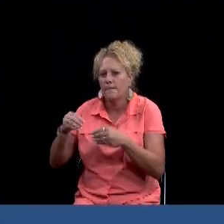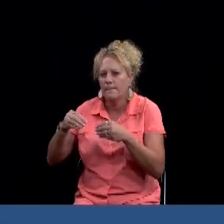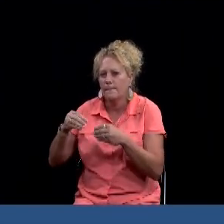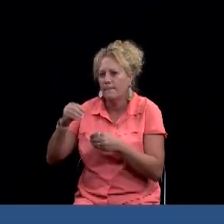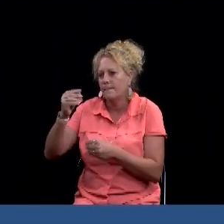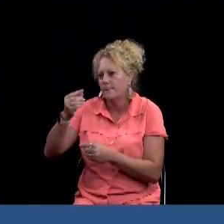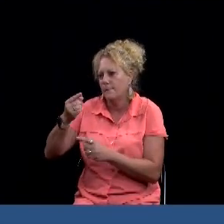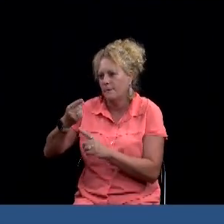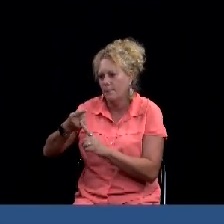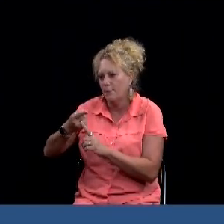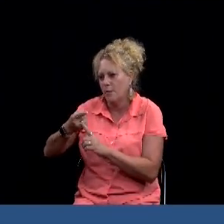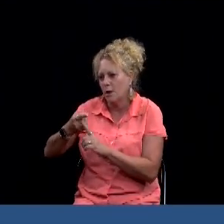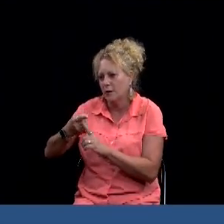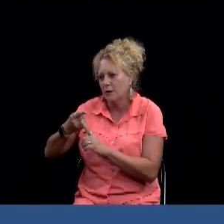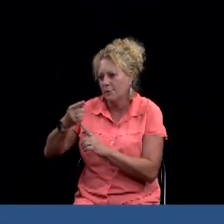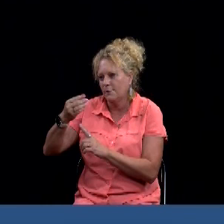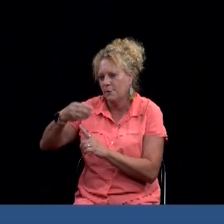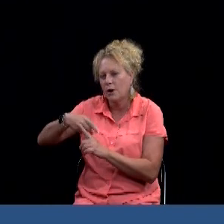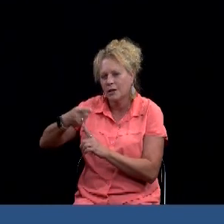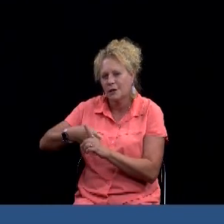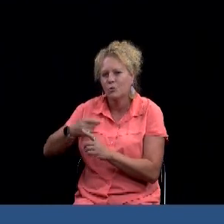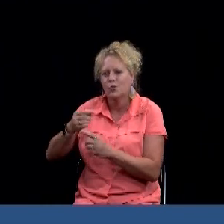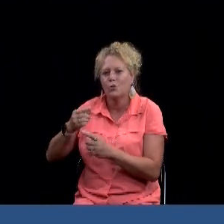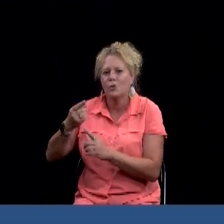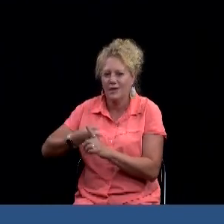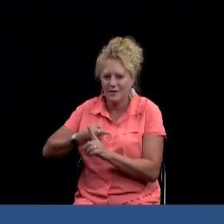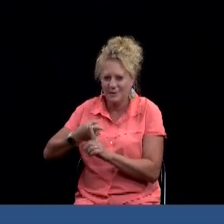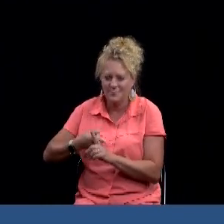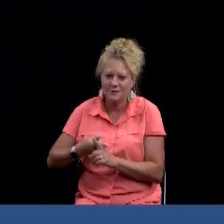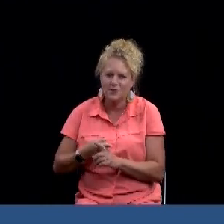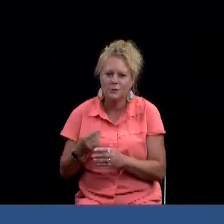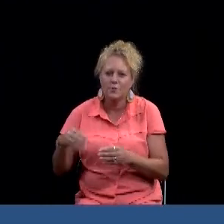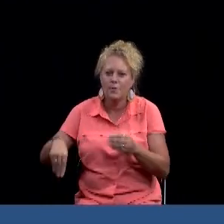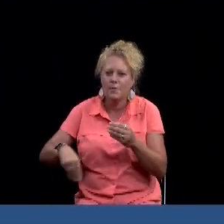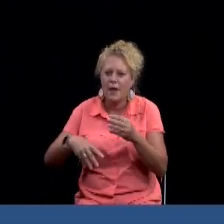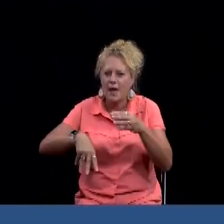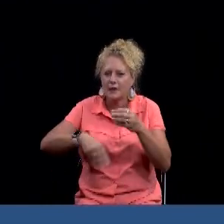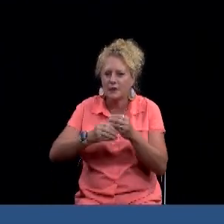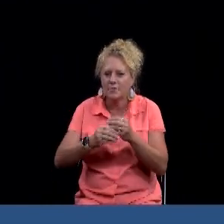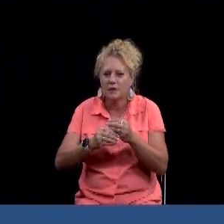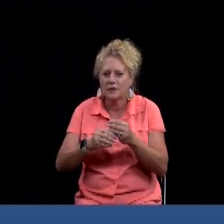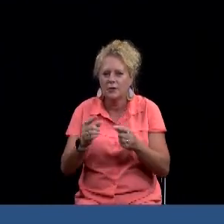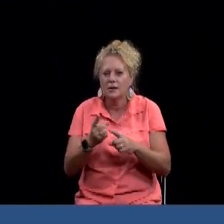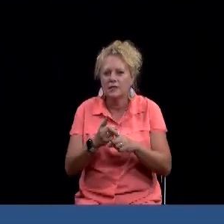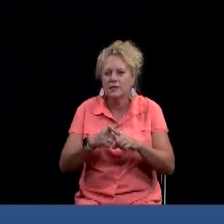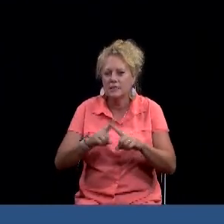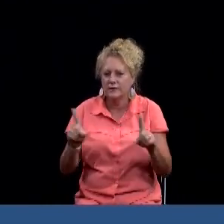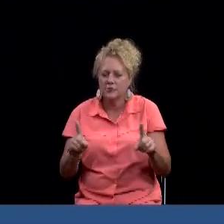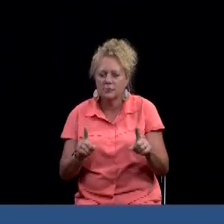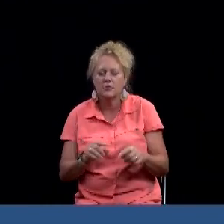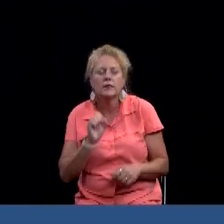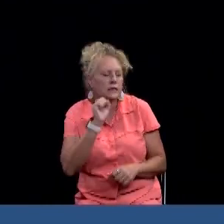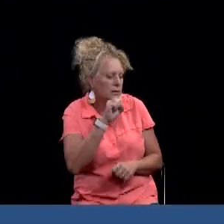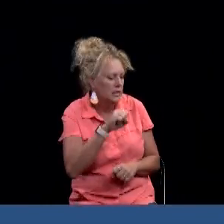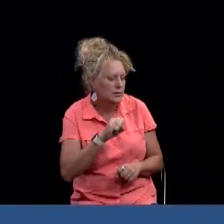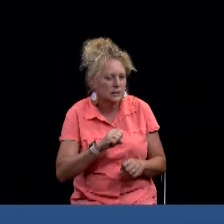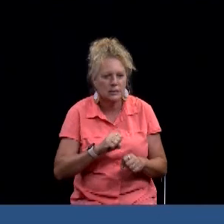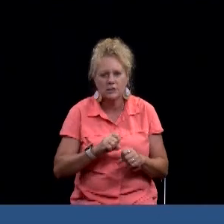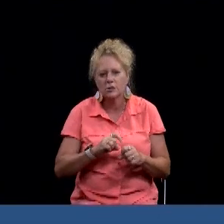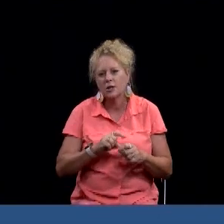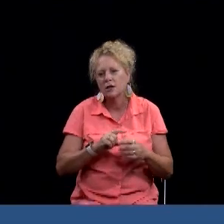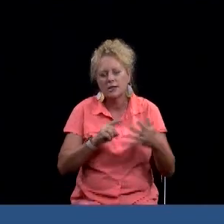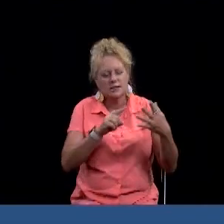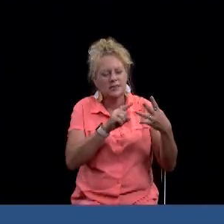difference. Correct? Yes, it's actually not a Section 8 voucher, but what it will be is a fair market rent where we collect a higher